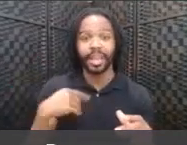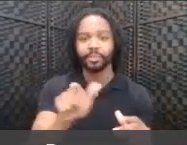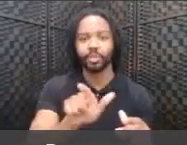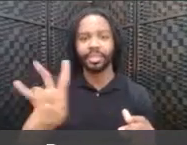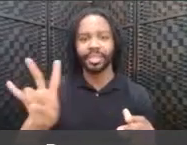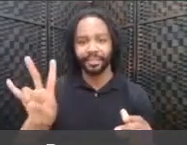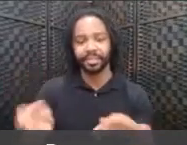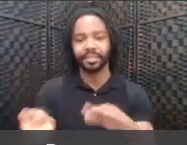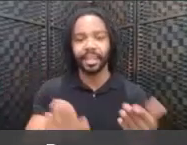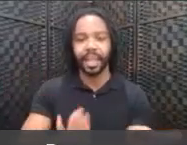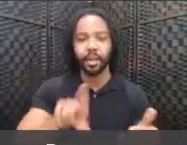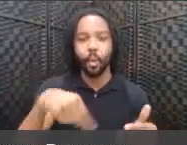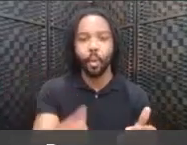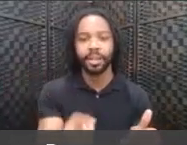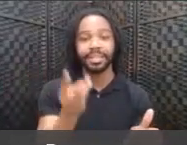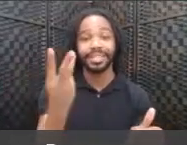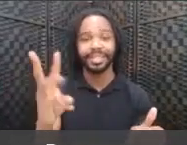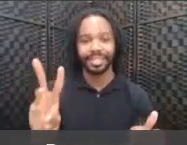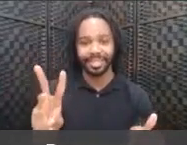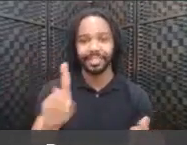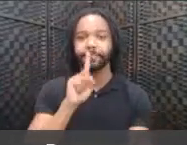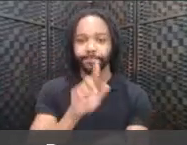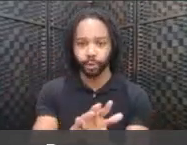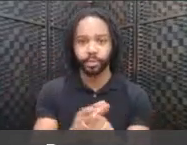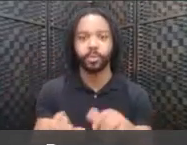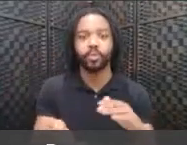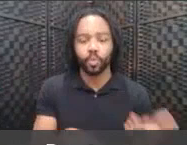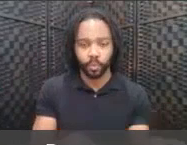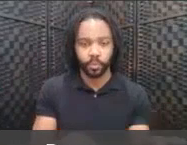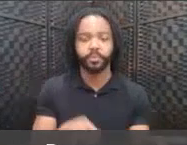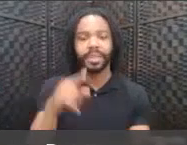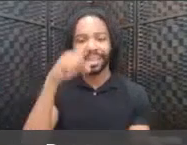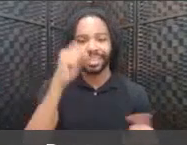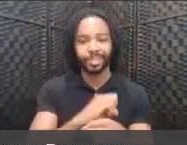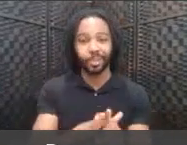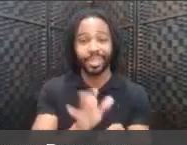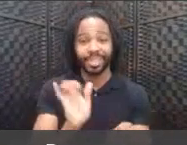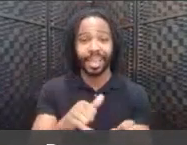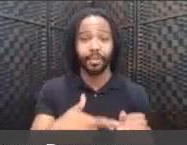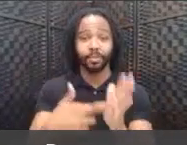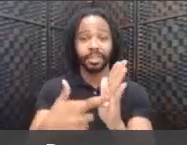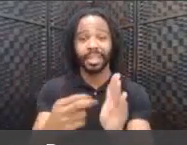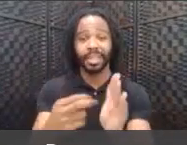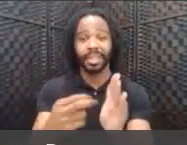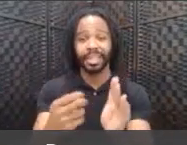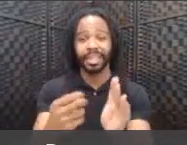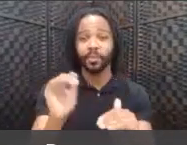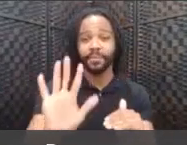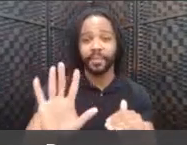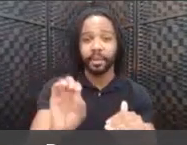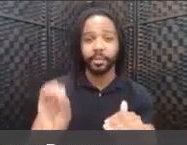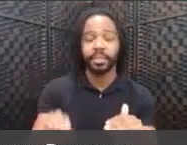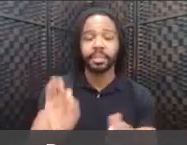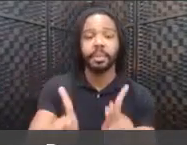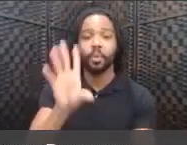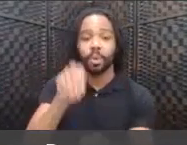but only 16 are confirmed COVID deaths, representing a little over 5% of people in supported living who